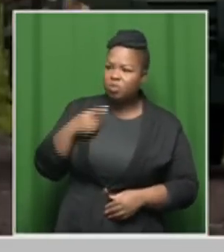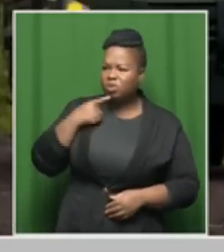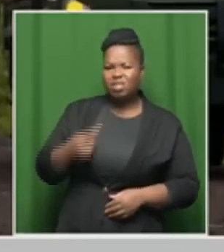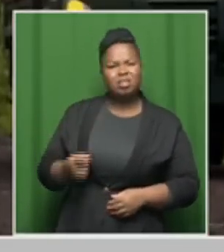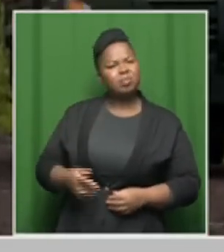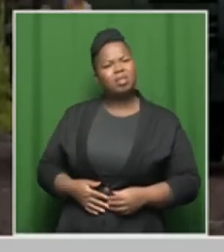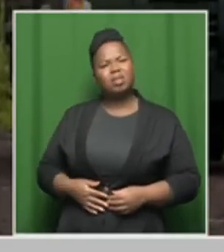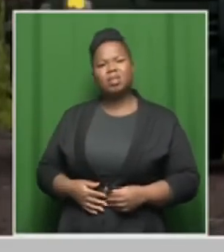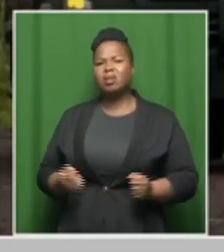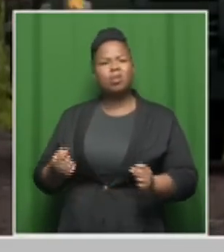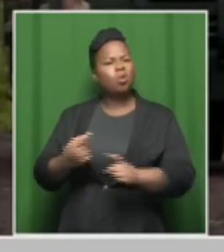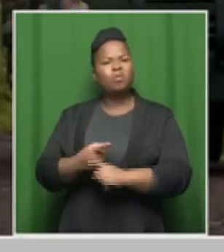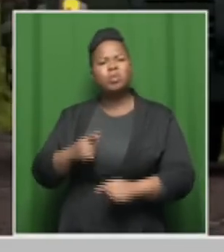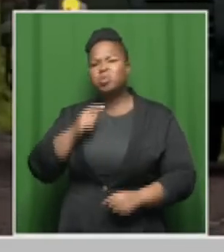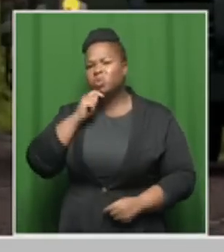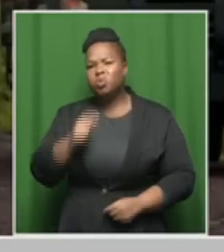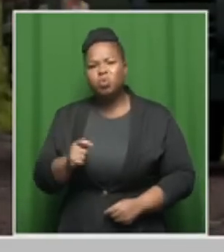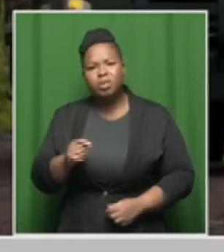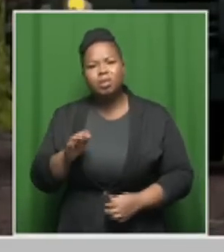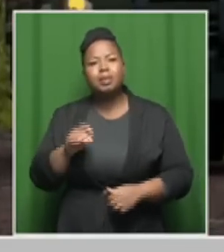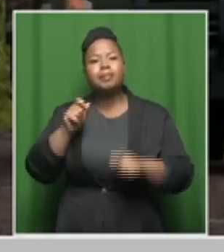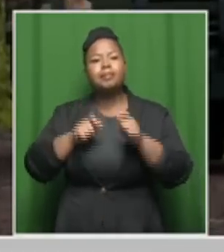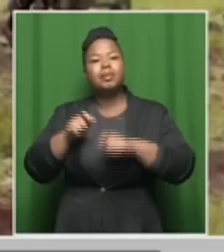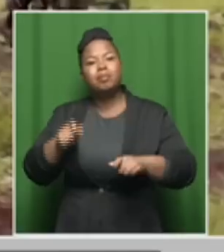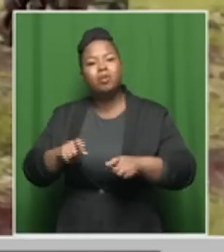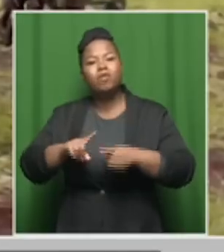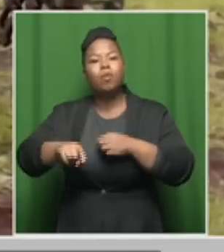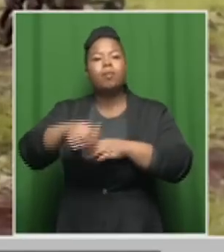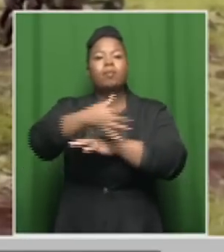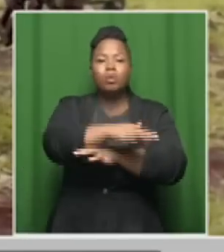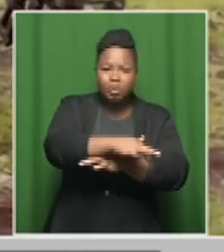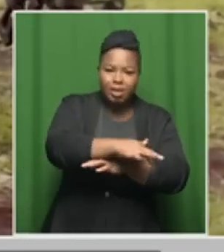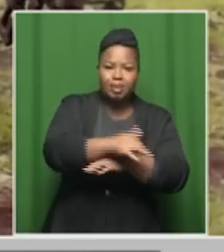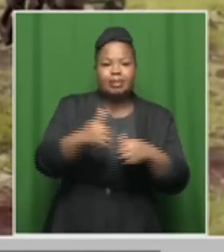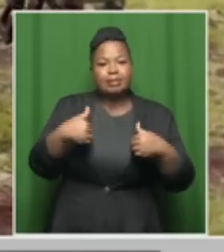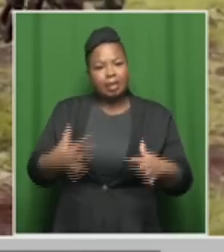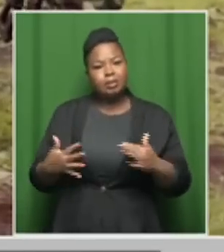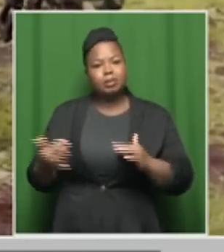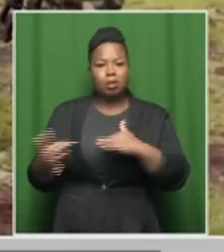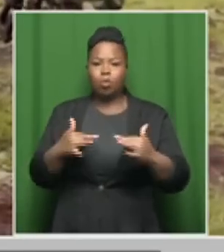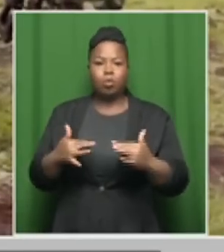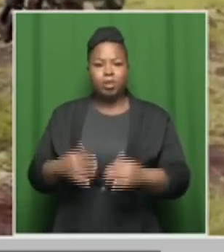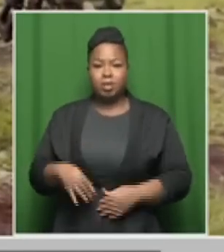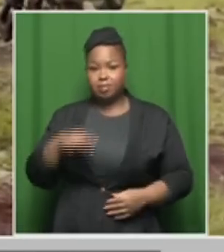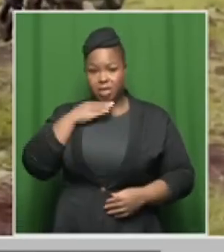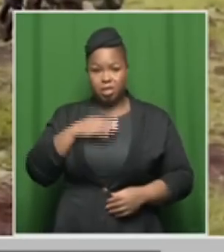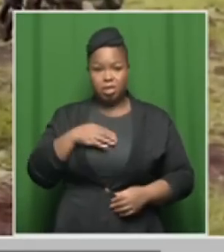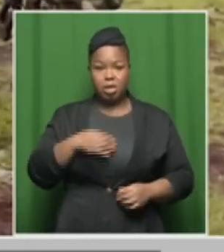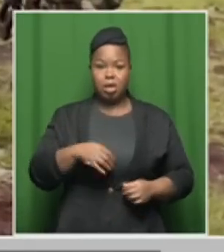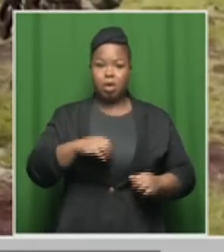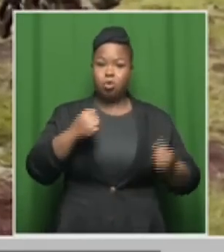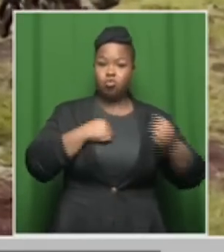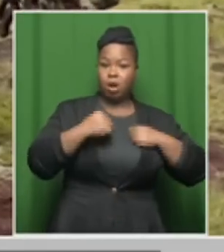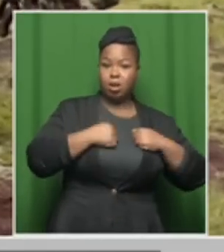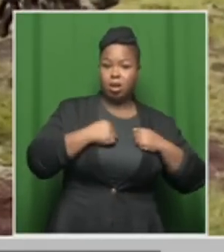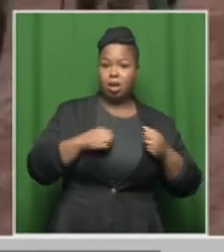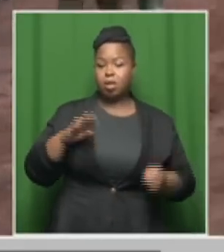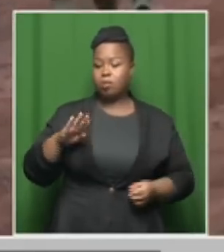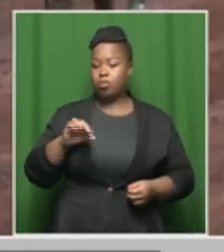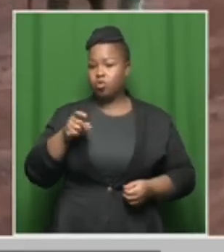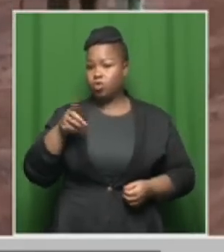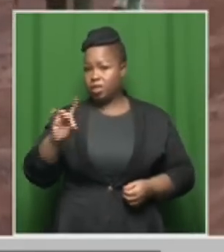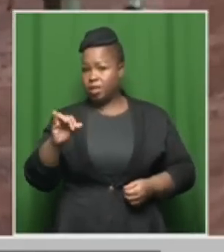and the conflict there is caused by the people from the outside. The people from the outside are not just Rwanda and Burundi and the others. It's actually also